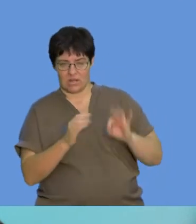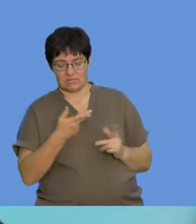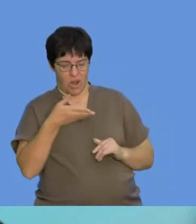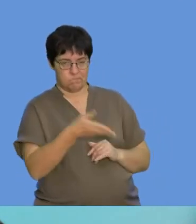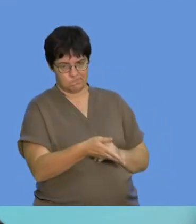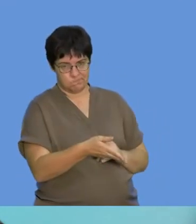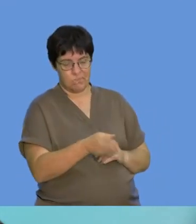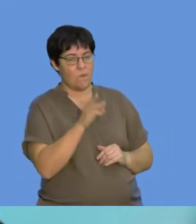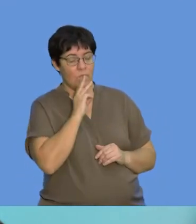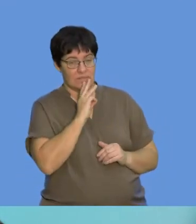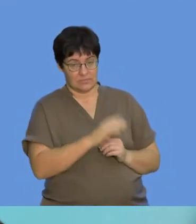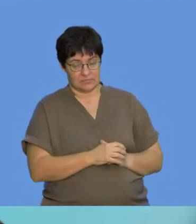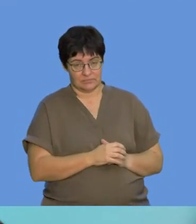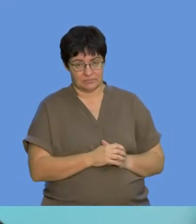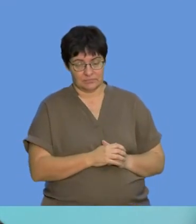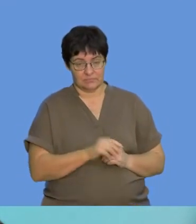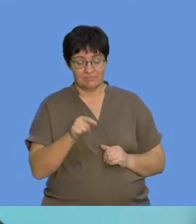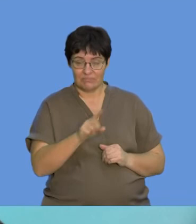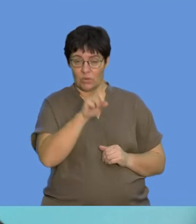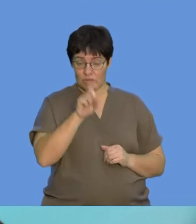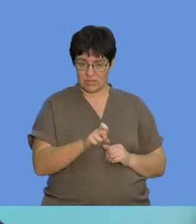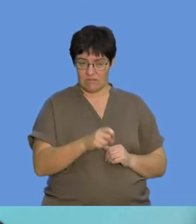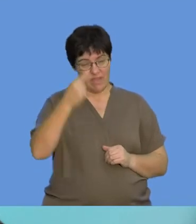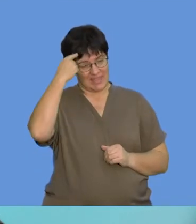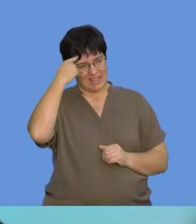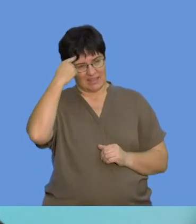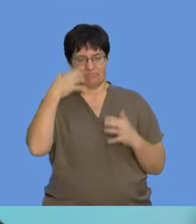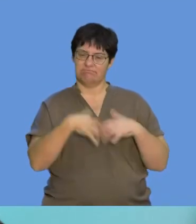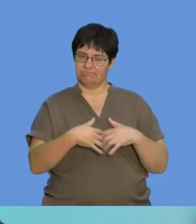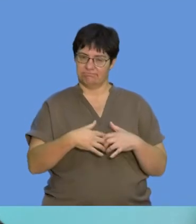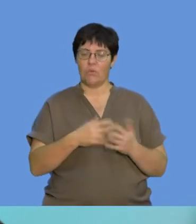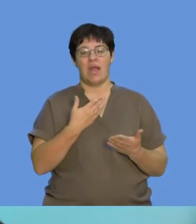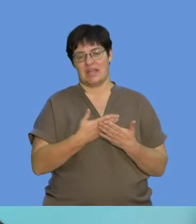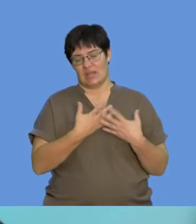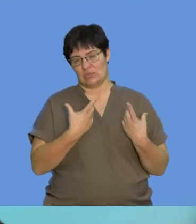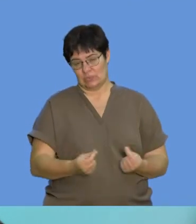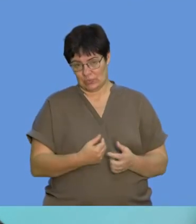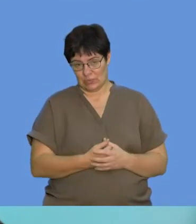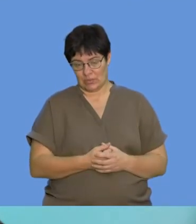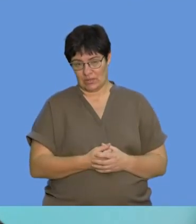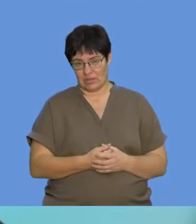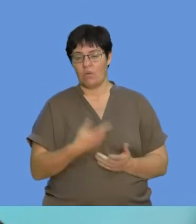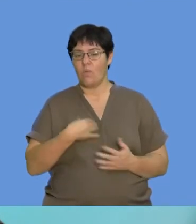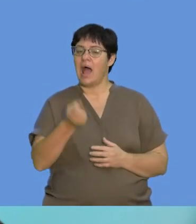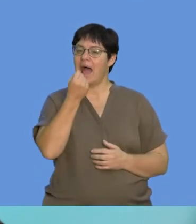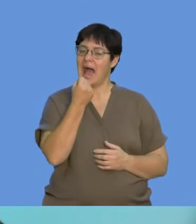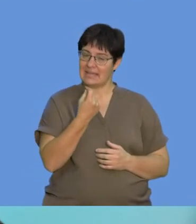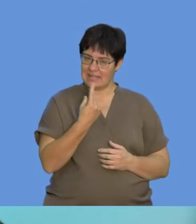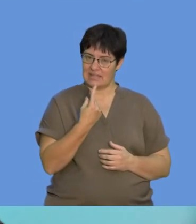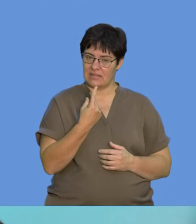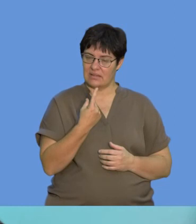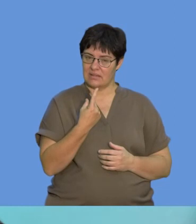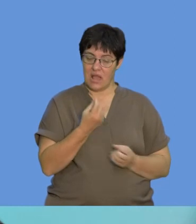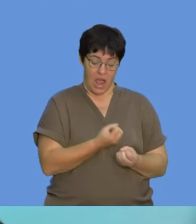of water. So that question, if you think of it, it's actually doable in the sense that now we understand that in terms